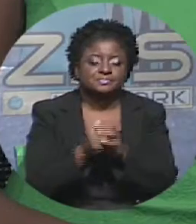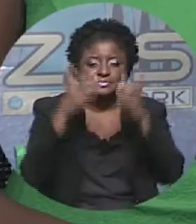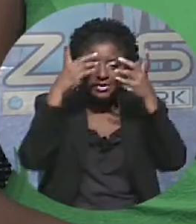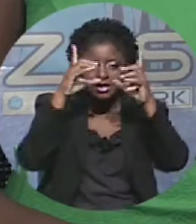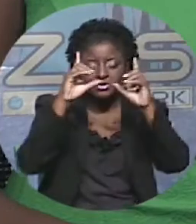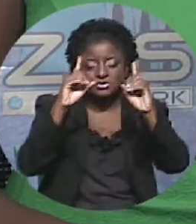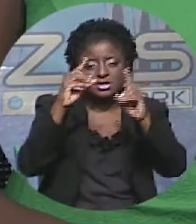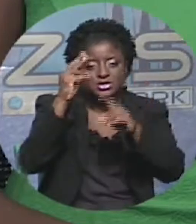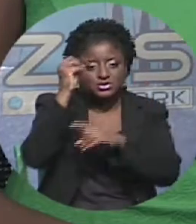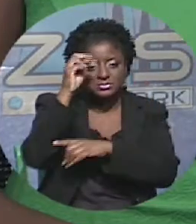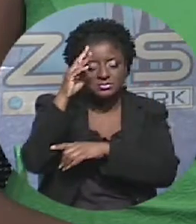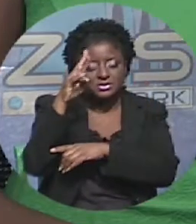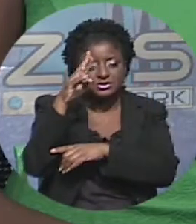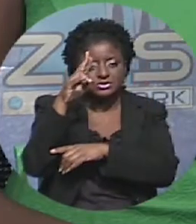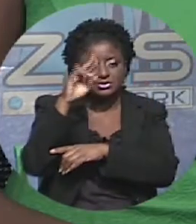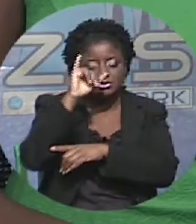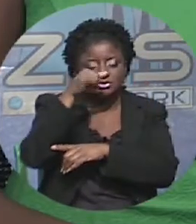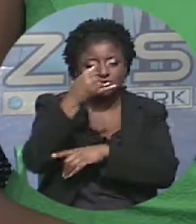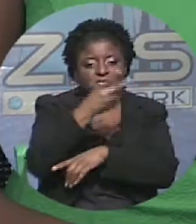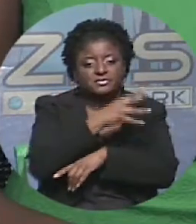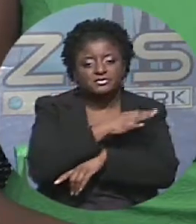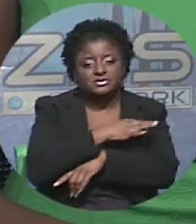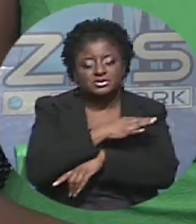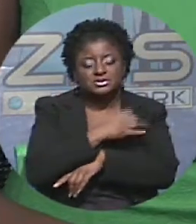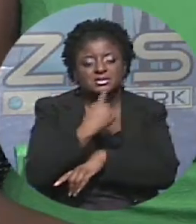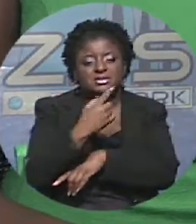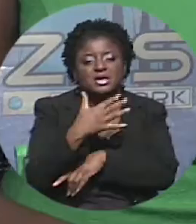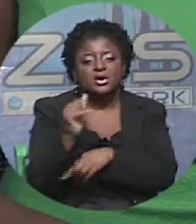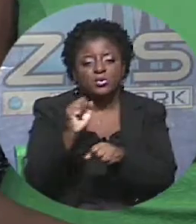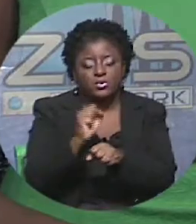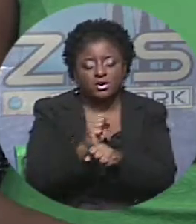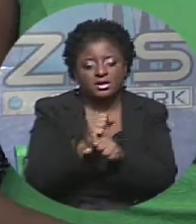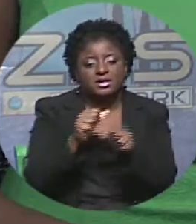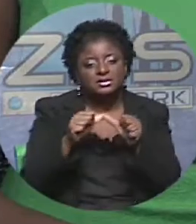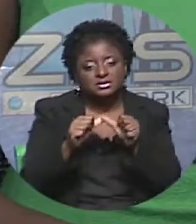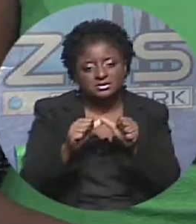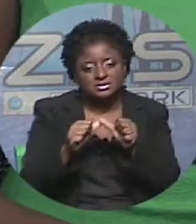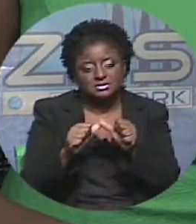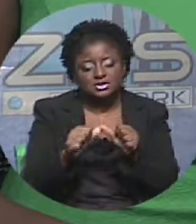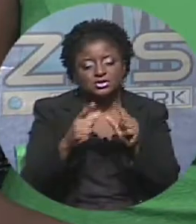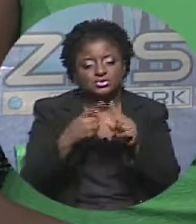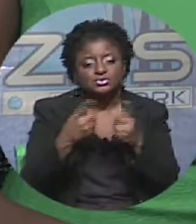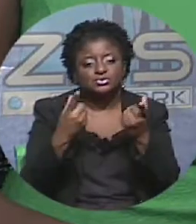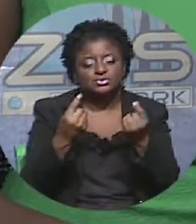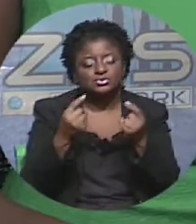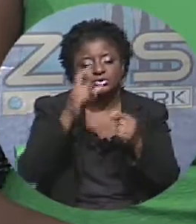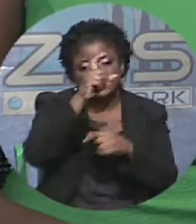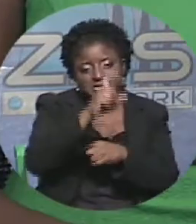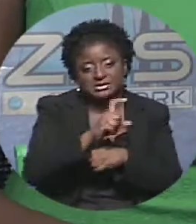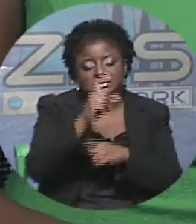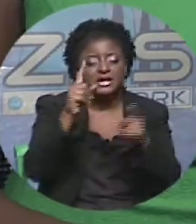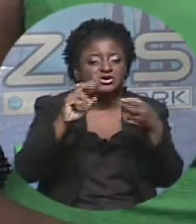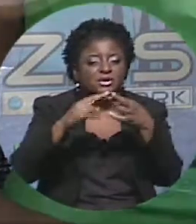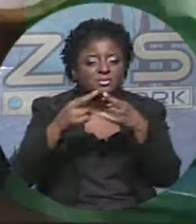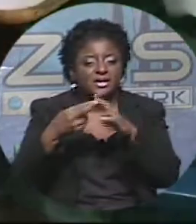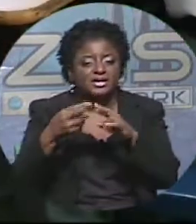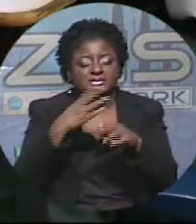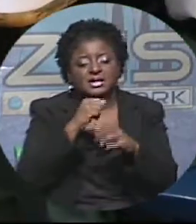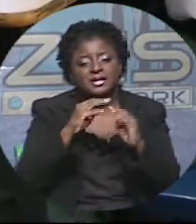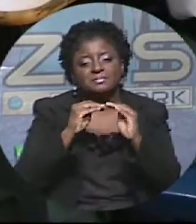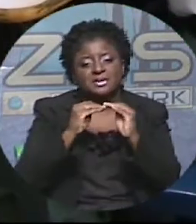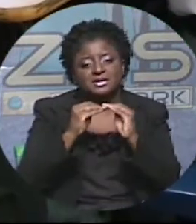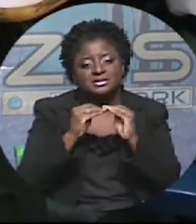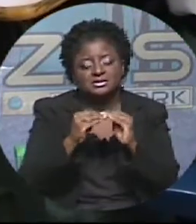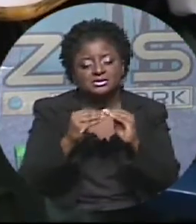Education Minister the Honorable Jerome Fitzgerald says they're working around the clock to conduct the necessary repairs and maintenance to public